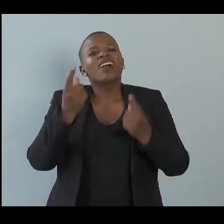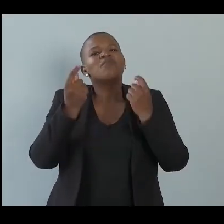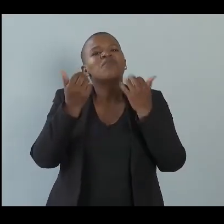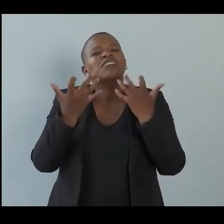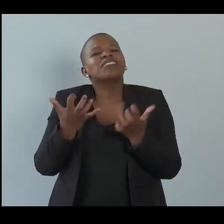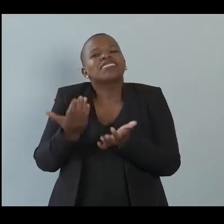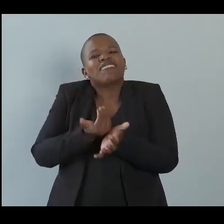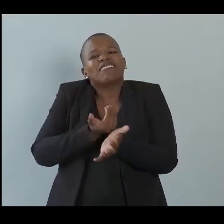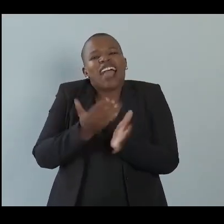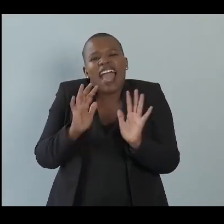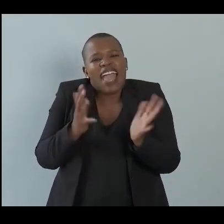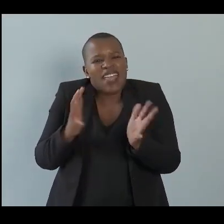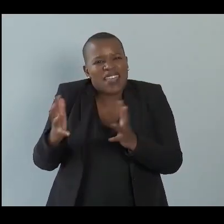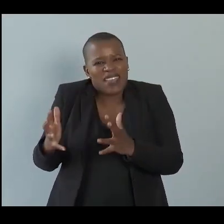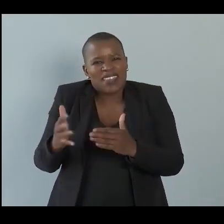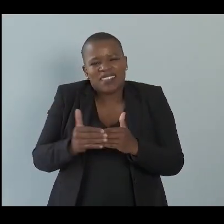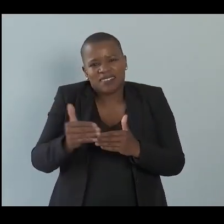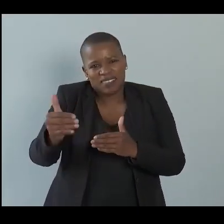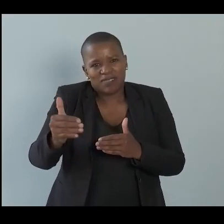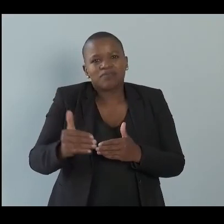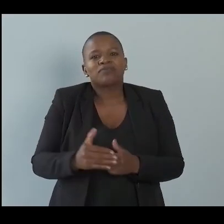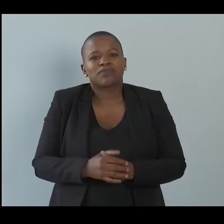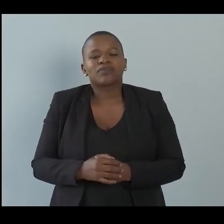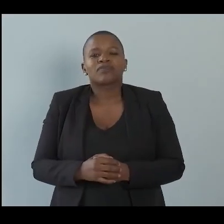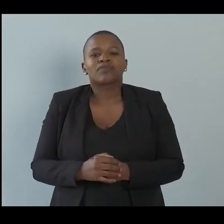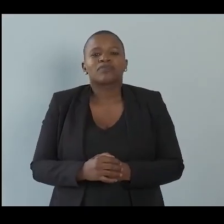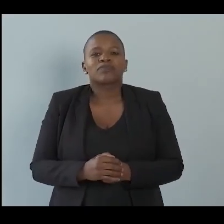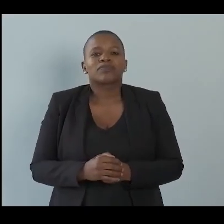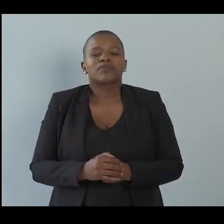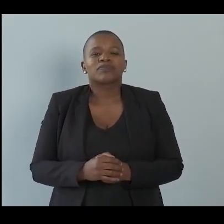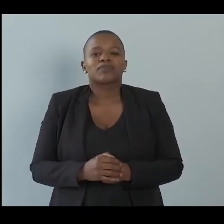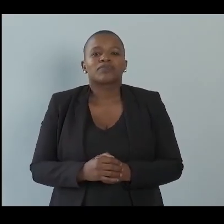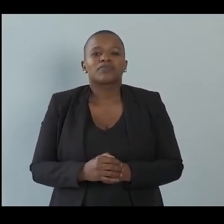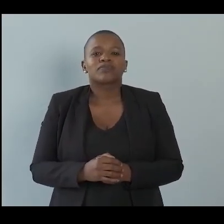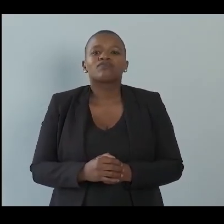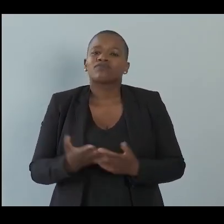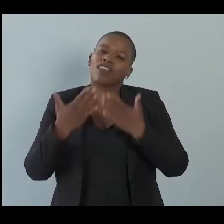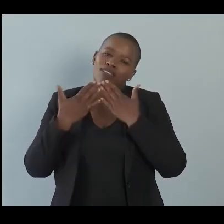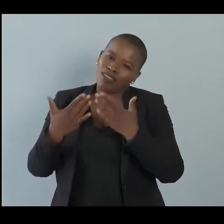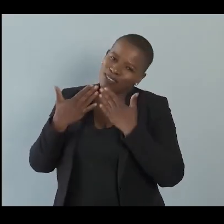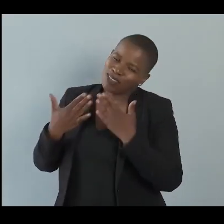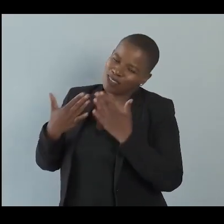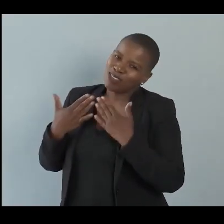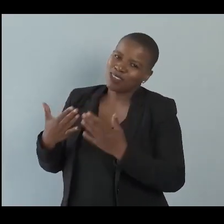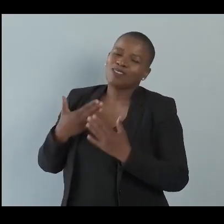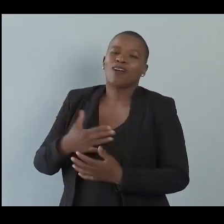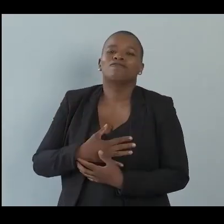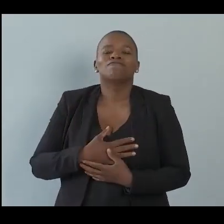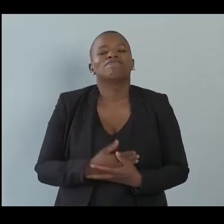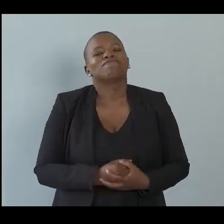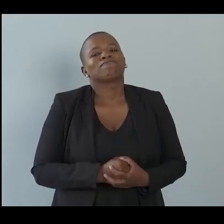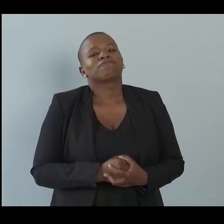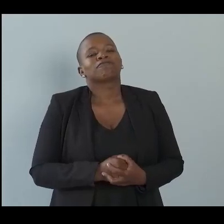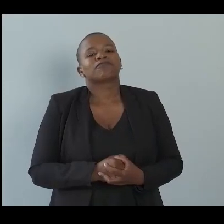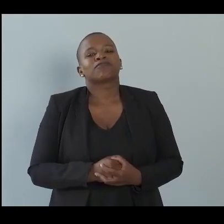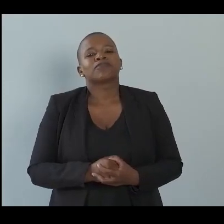in this regard. There are also comments saying good set of results. Thanks, Bronwyn. Thank you very much. We certainly have put in a lot of hard work and